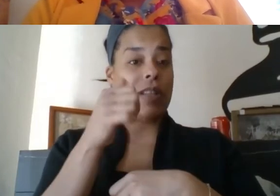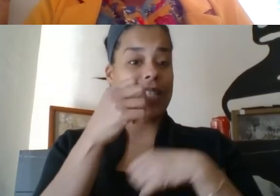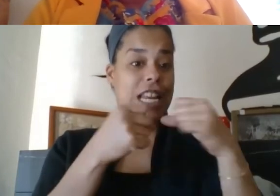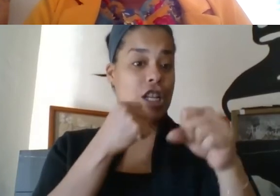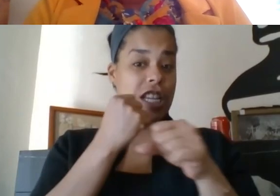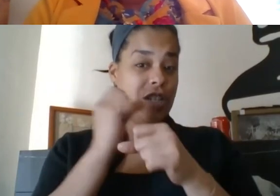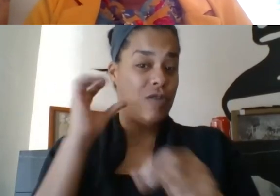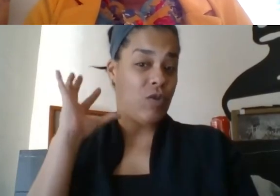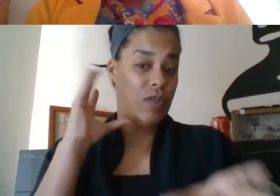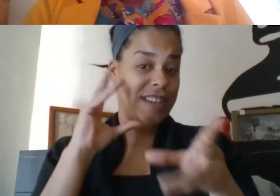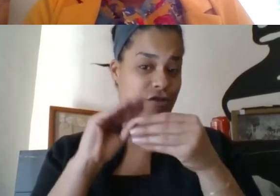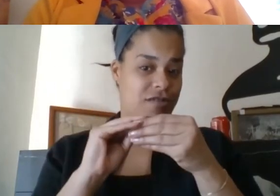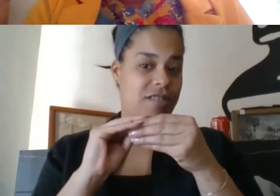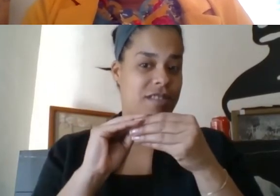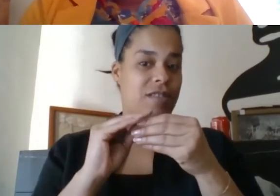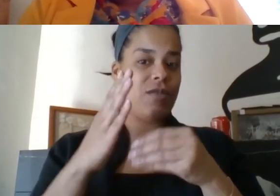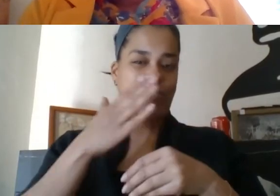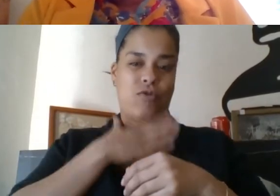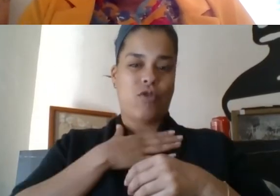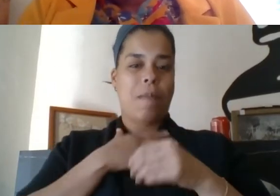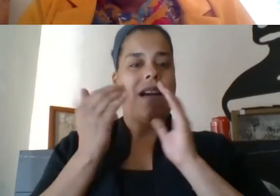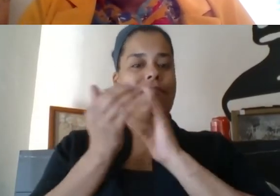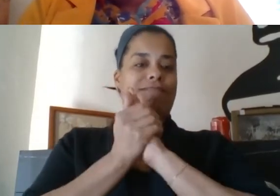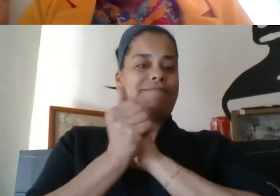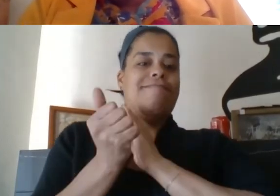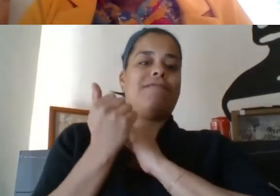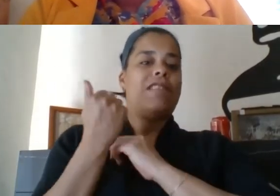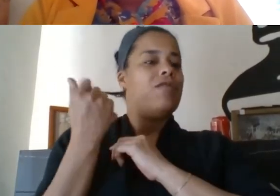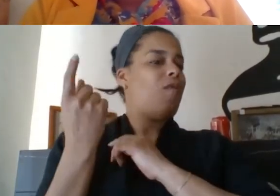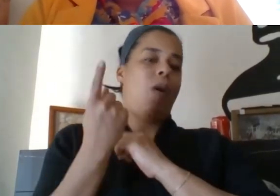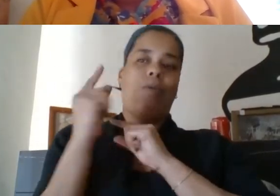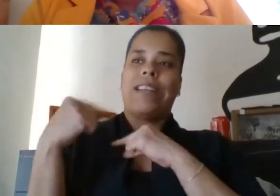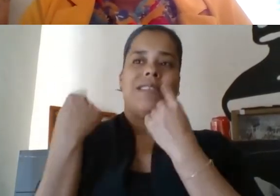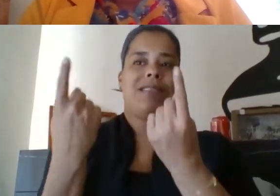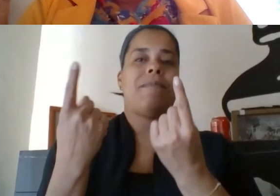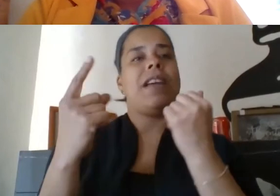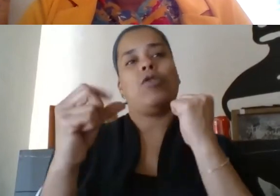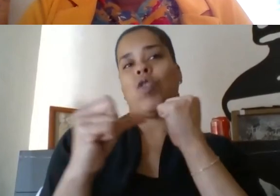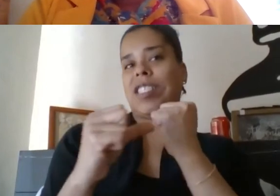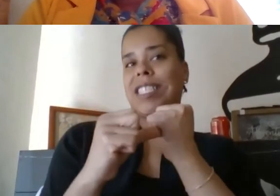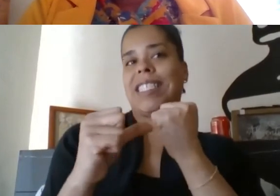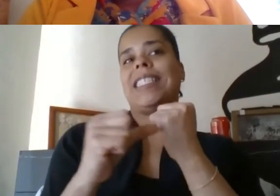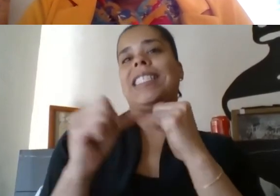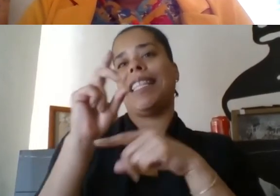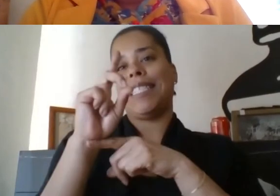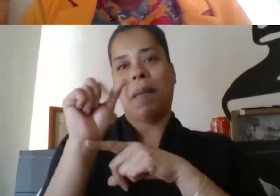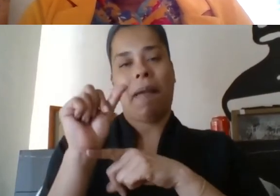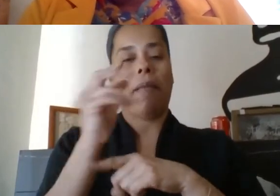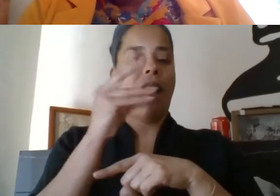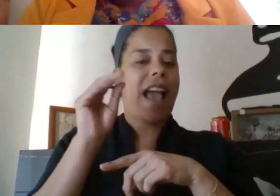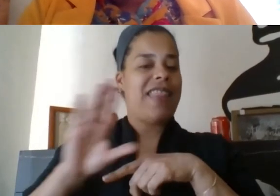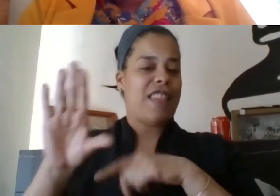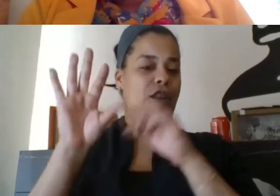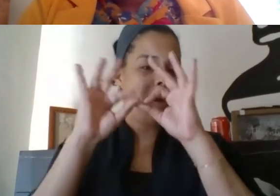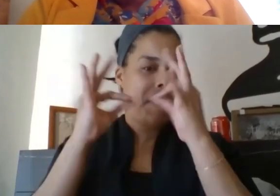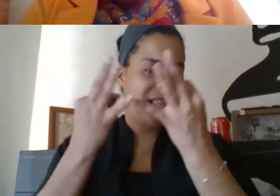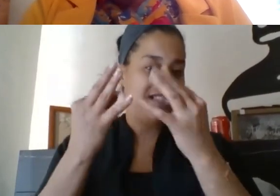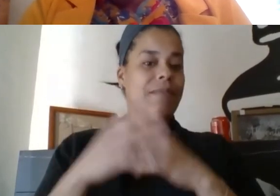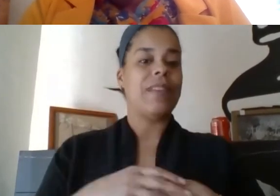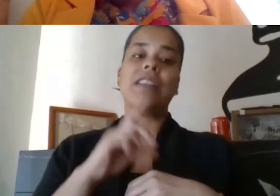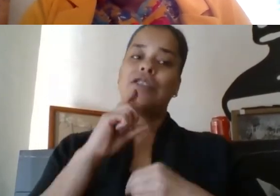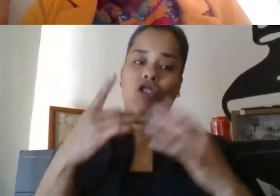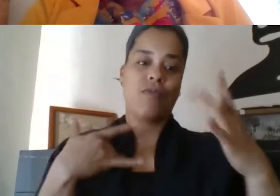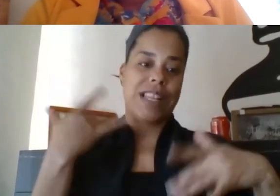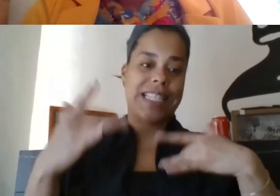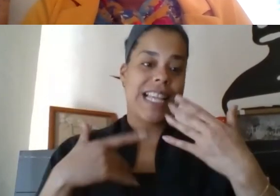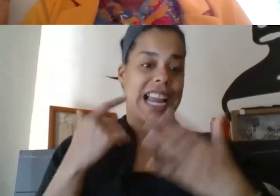field has always been to help and assist people with disabilities and their families. So I'm super excited to be helping